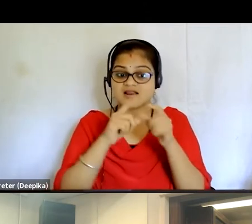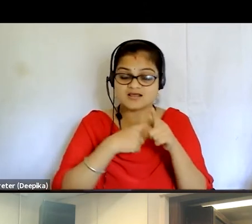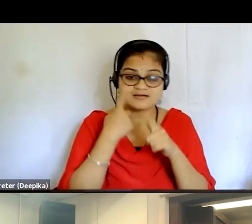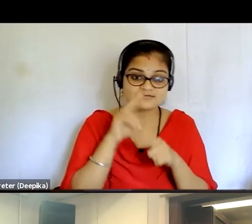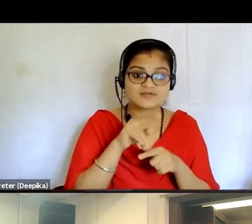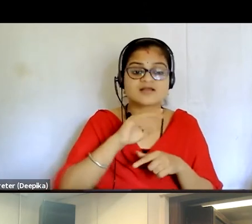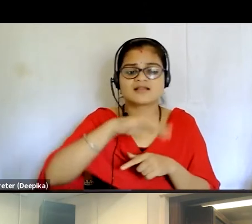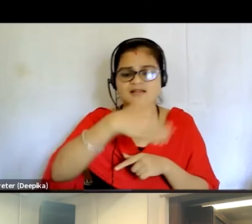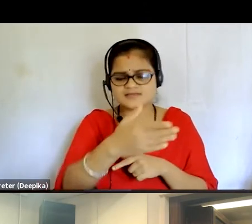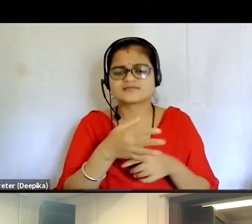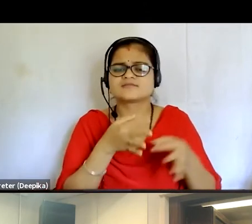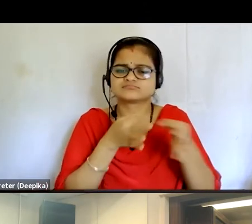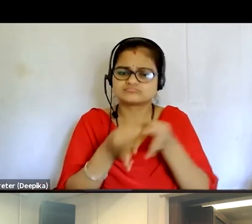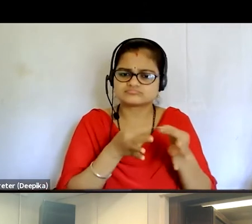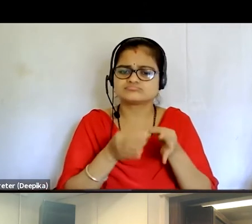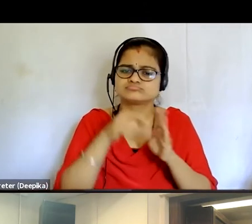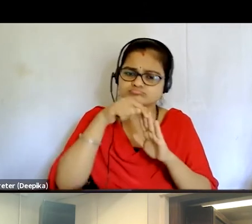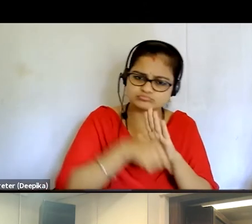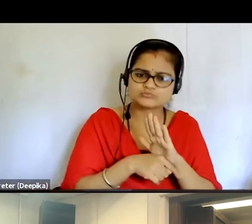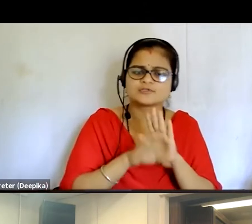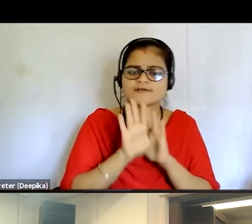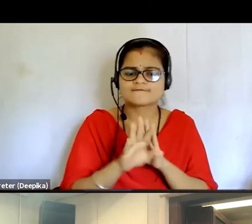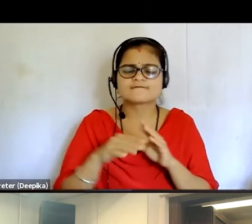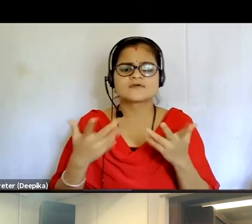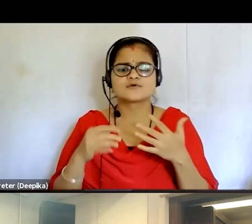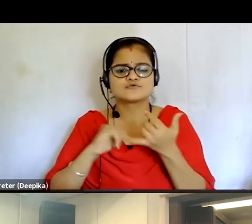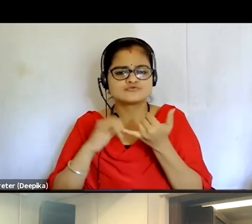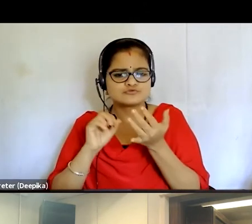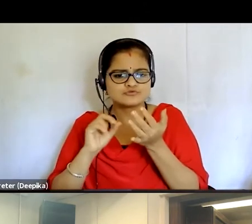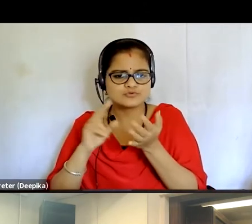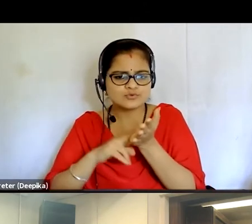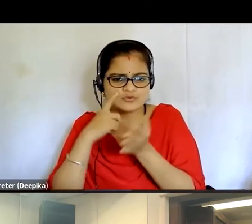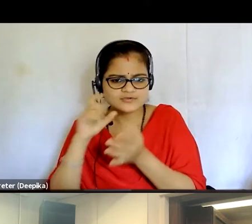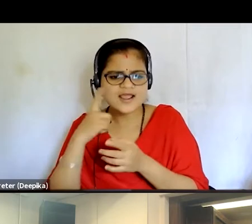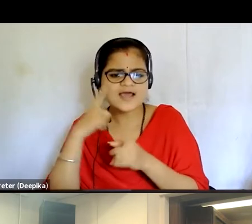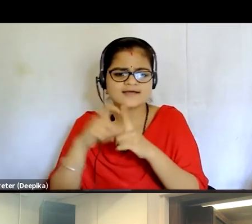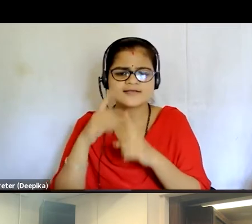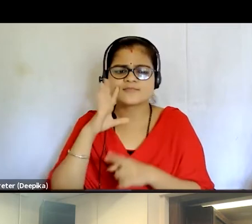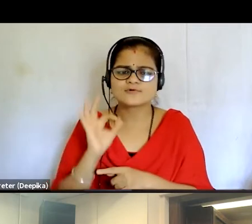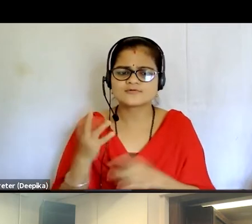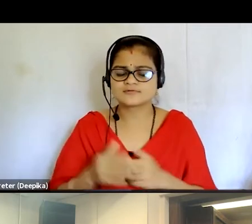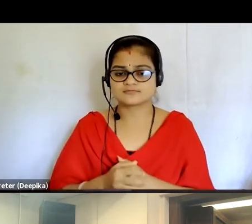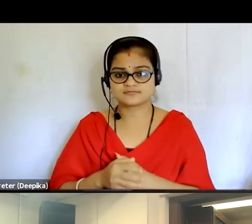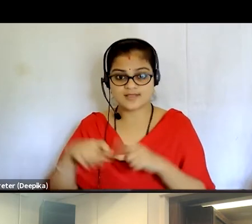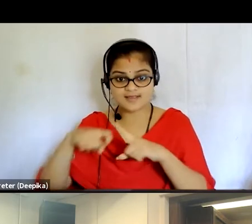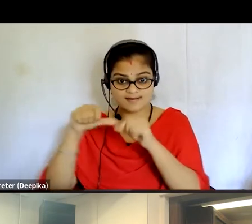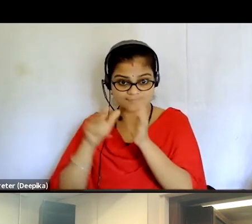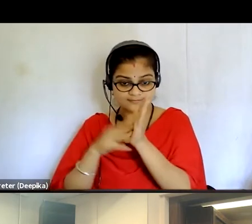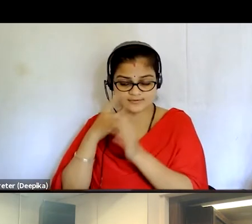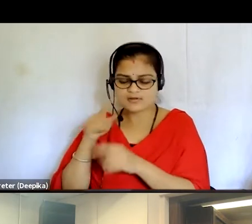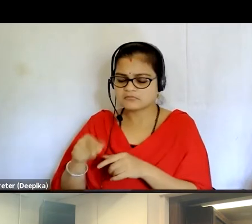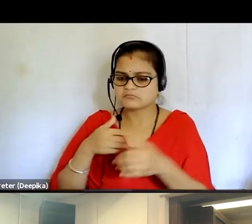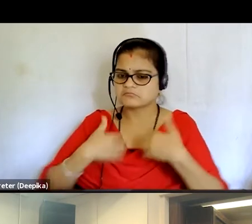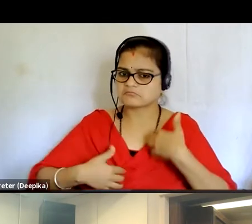but that is really the background of why a sonic identity is important today. Yeah, it's interesting for you to say that, because